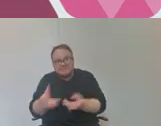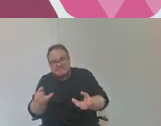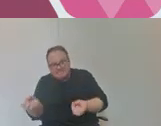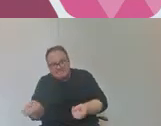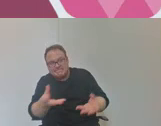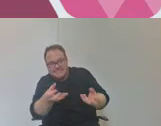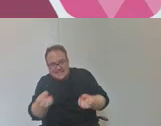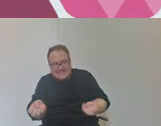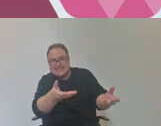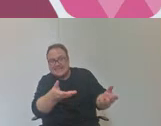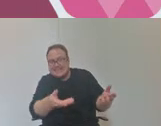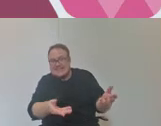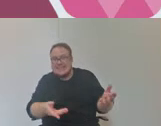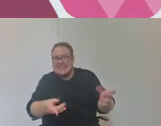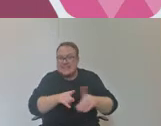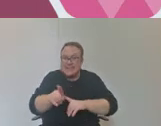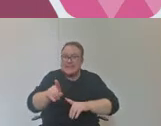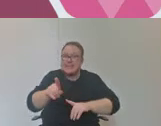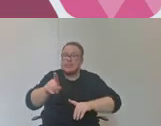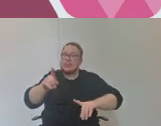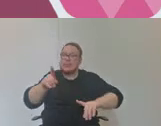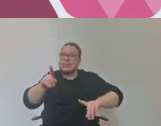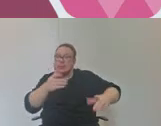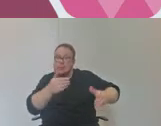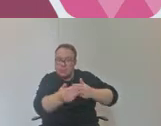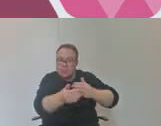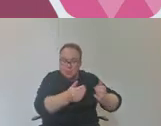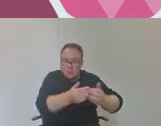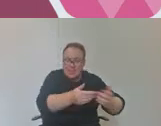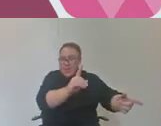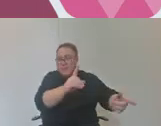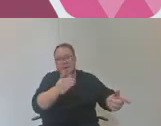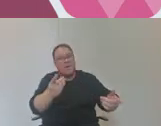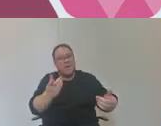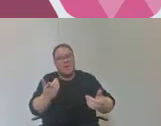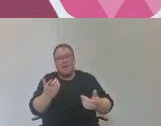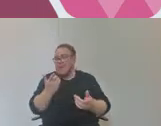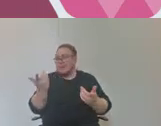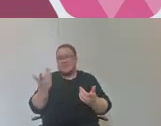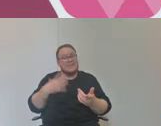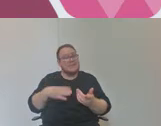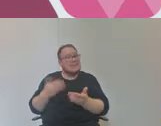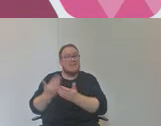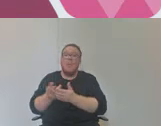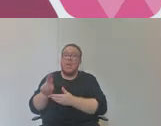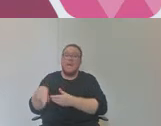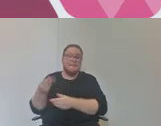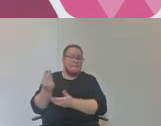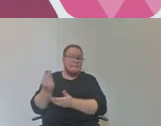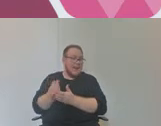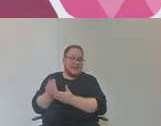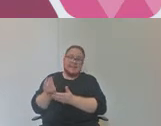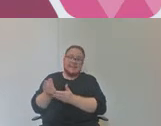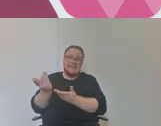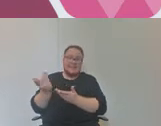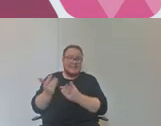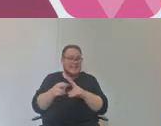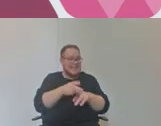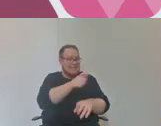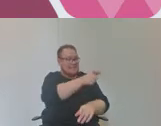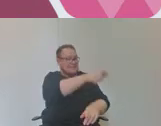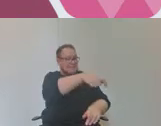about 5.4 billion made available to the NHS. But you can have all the money in the world if the people are not there to pay to deliver the care. You know,